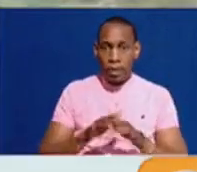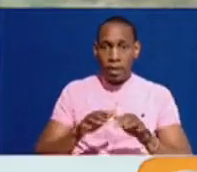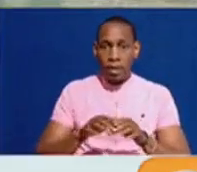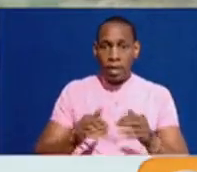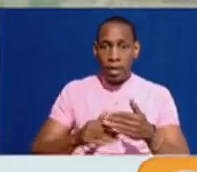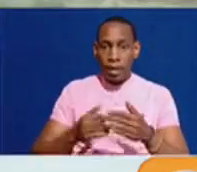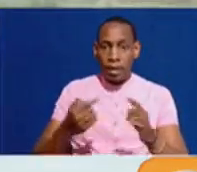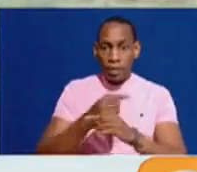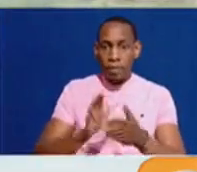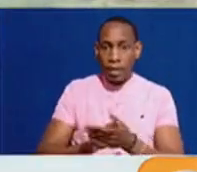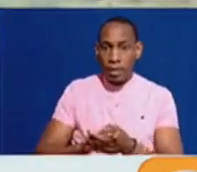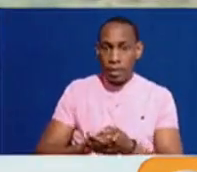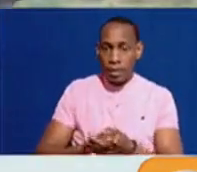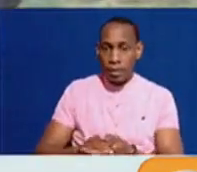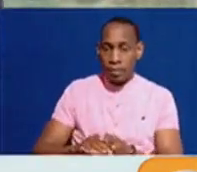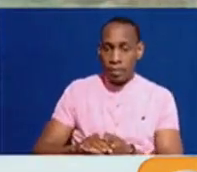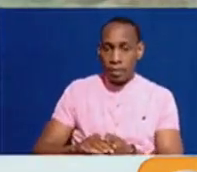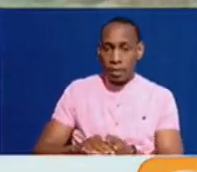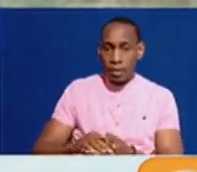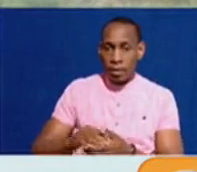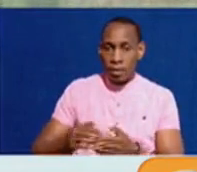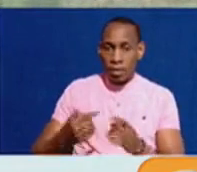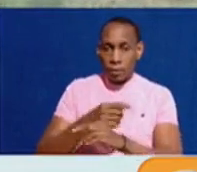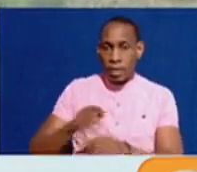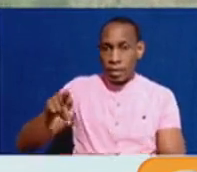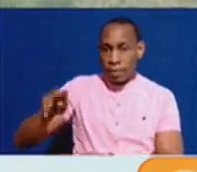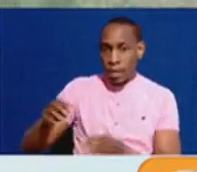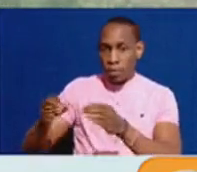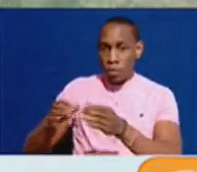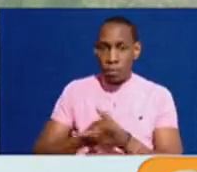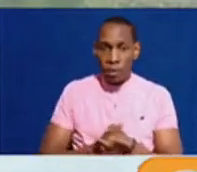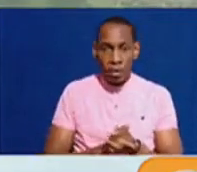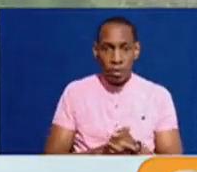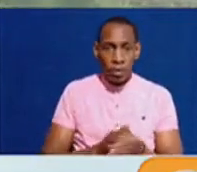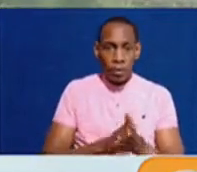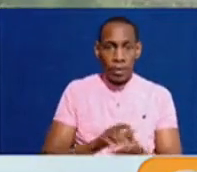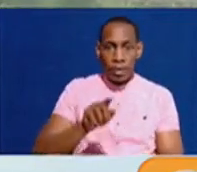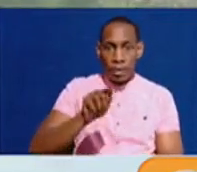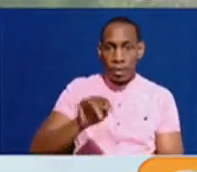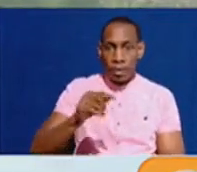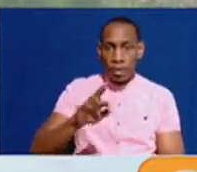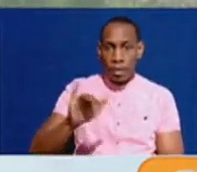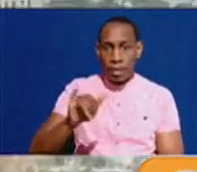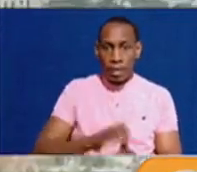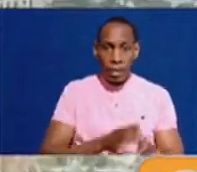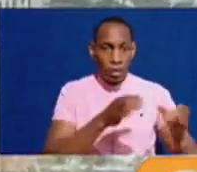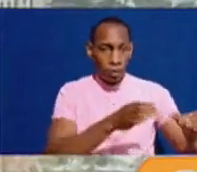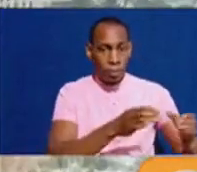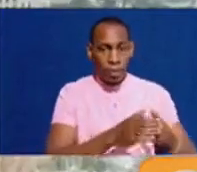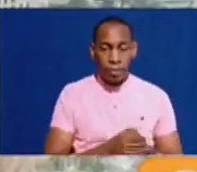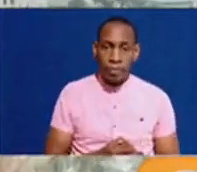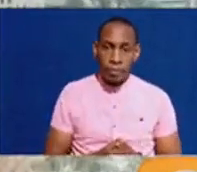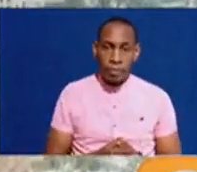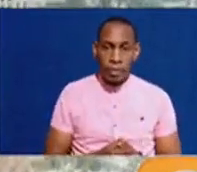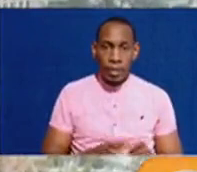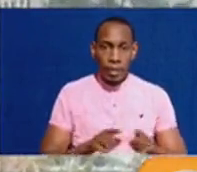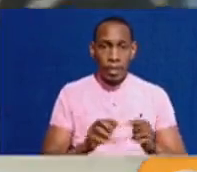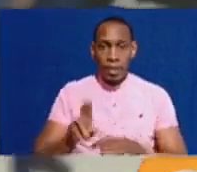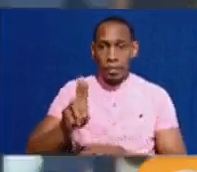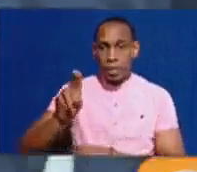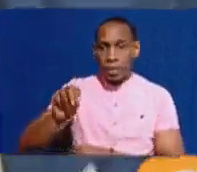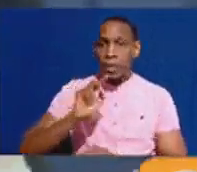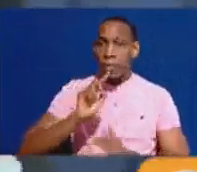conflict between the federal government led by Prime Minister Abiy Ahmed Ali and the Tigray People's Liberation Front, TPLF, in what the UN